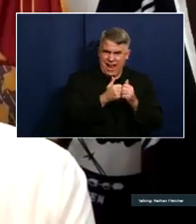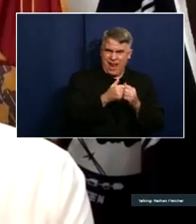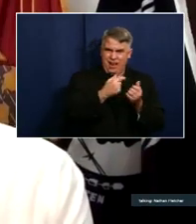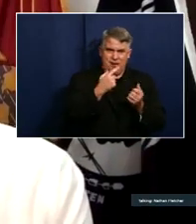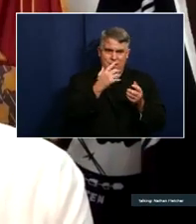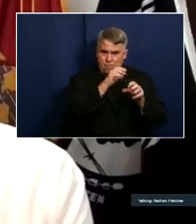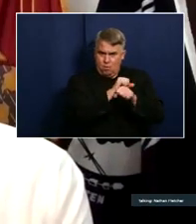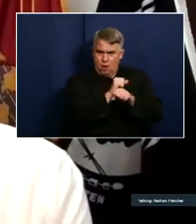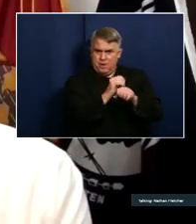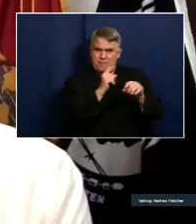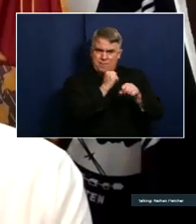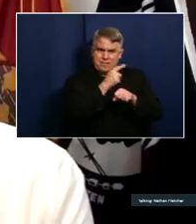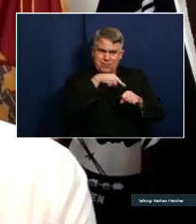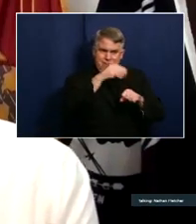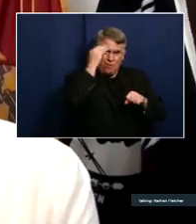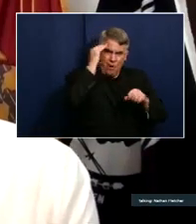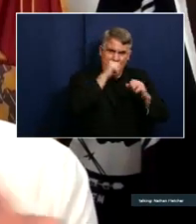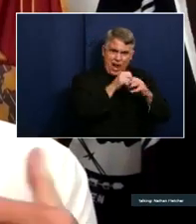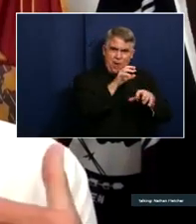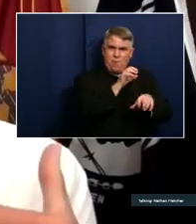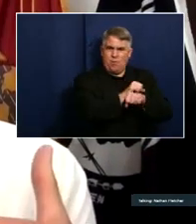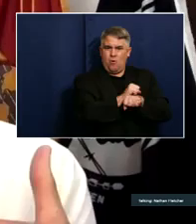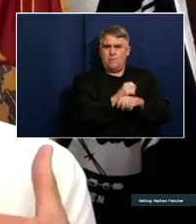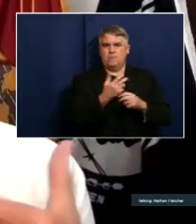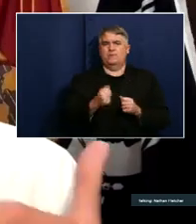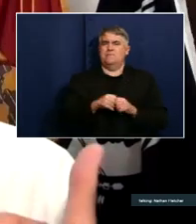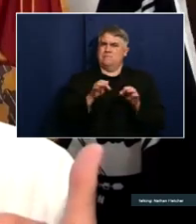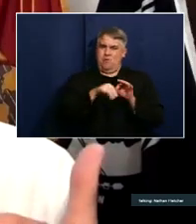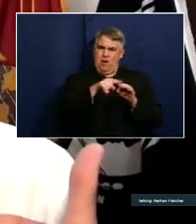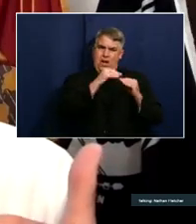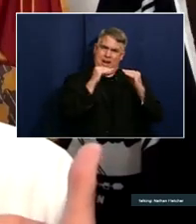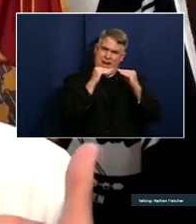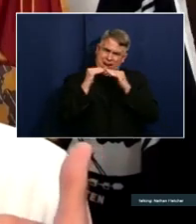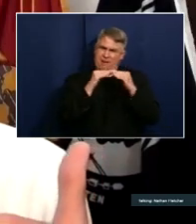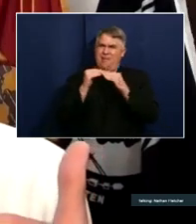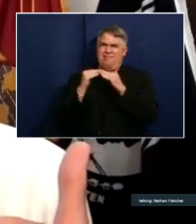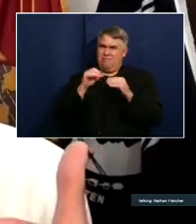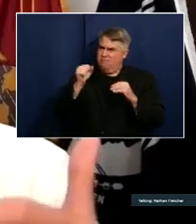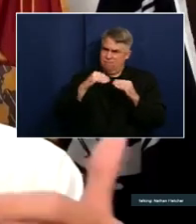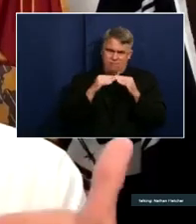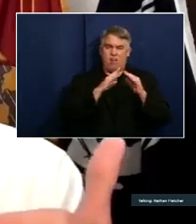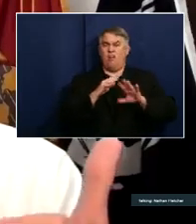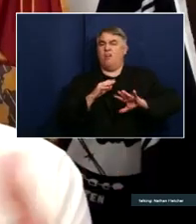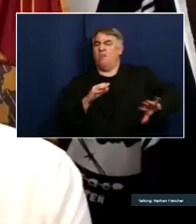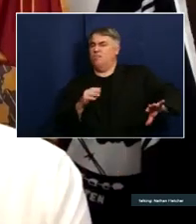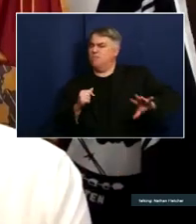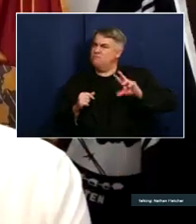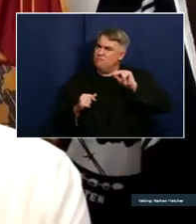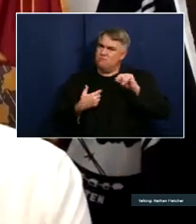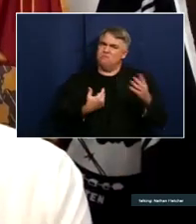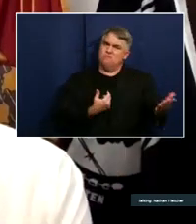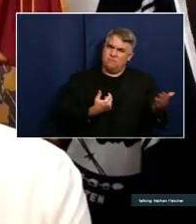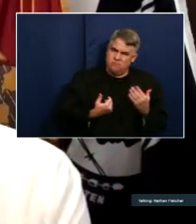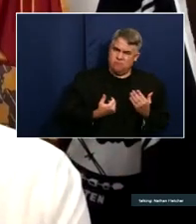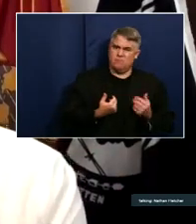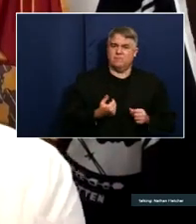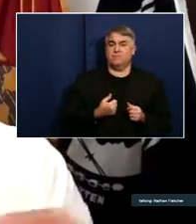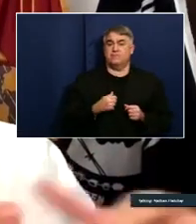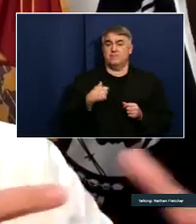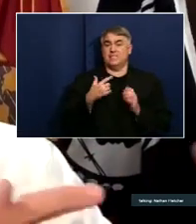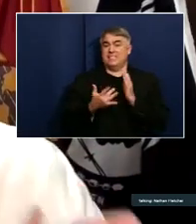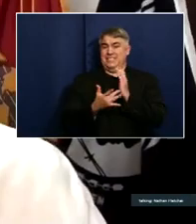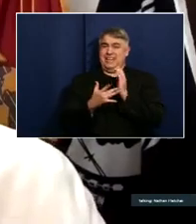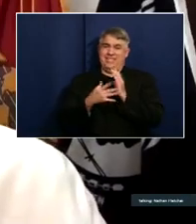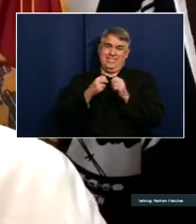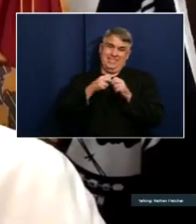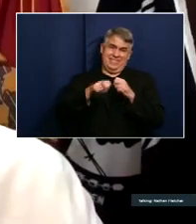of equity and reaching communities. And we recognize there's issues of digital divide. Not every senior has a computer and the ability to get through, which